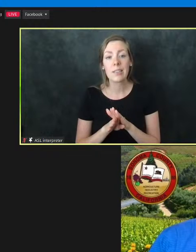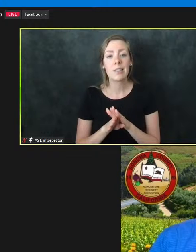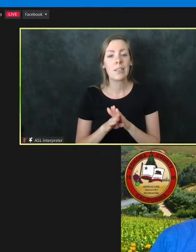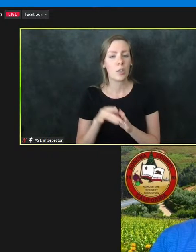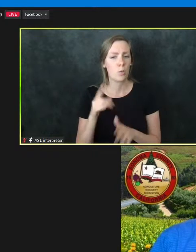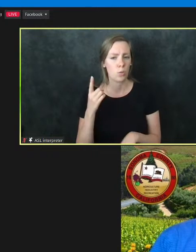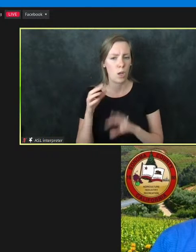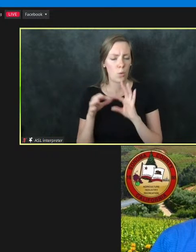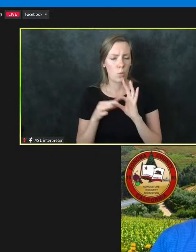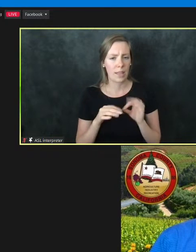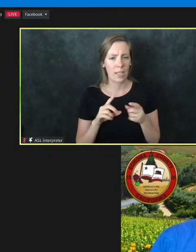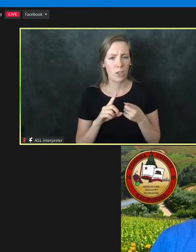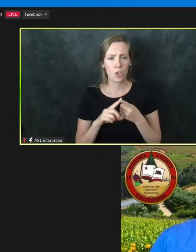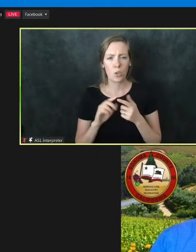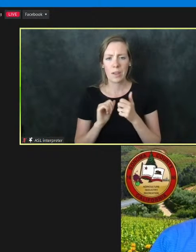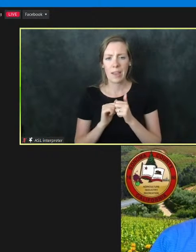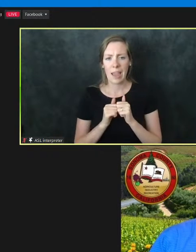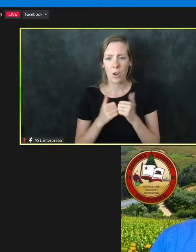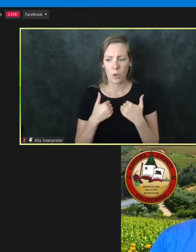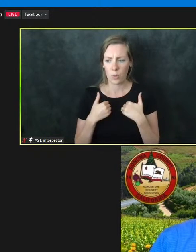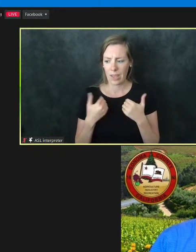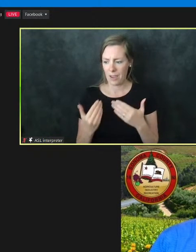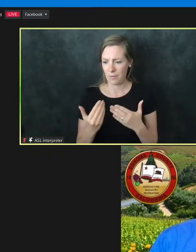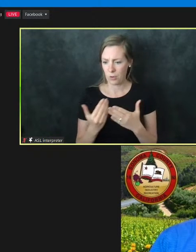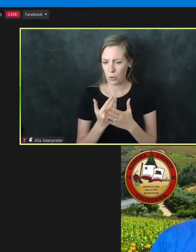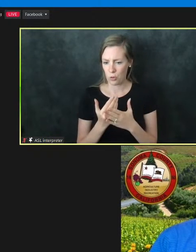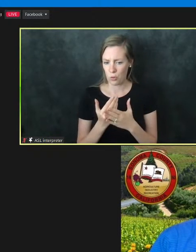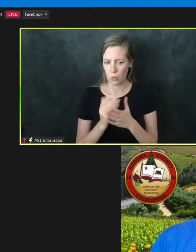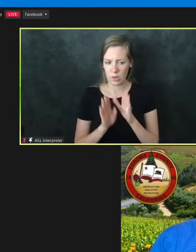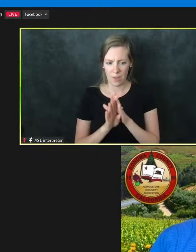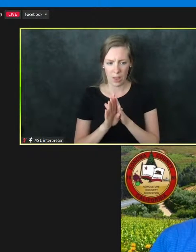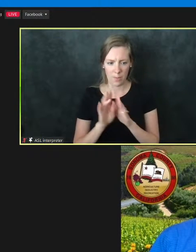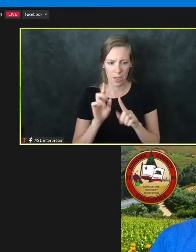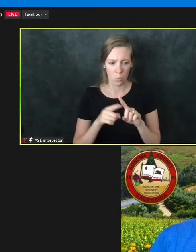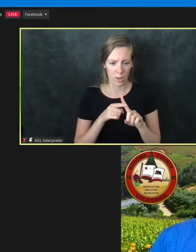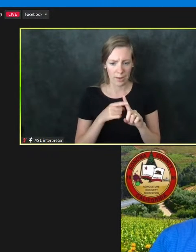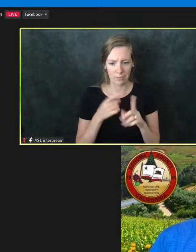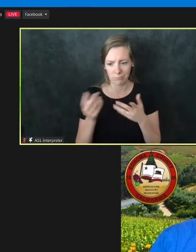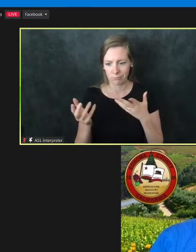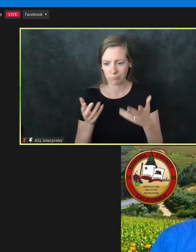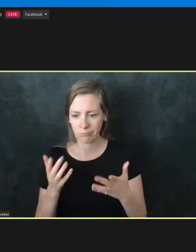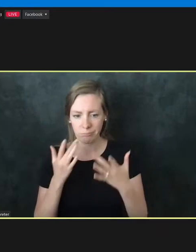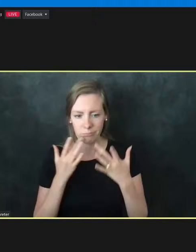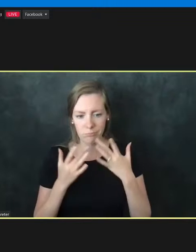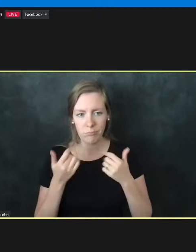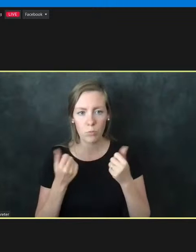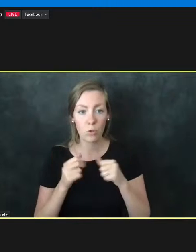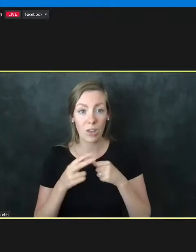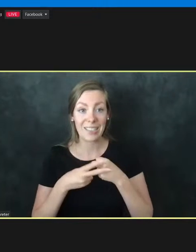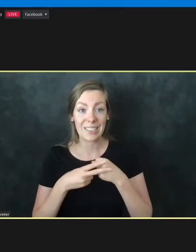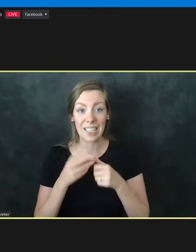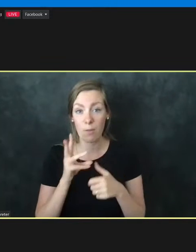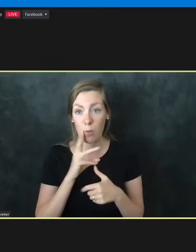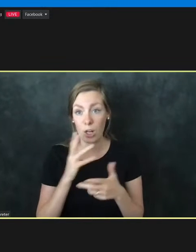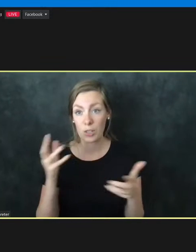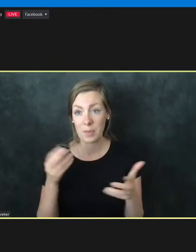regarding había una making pregunta new development in times of drought when we're all lo que viene en turno, conserve as ¿verdad? much water as possible. It was answered in the